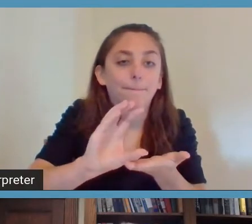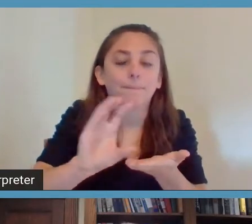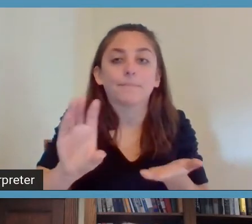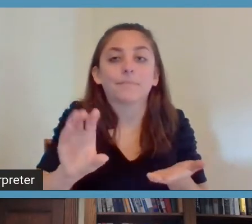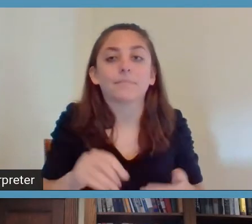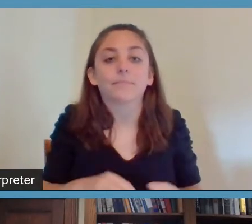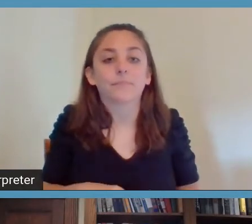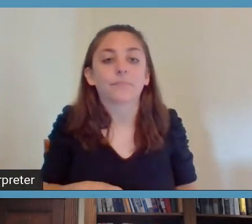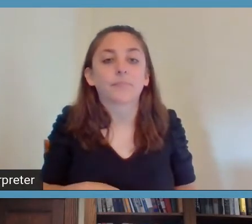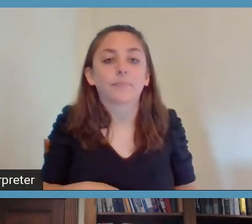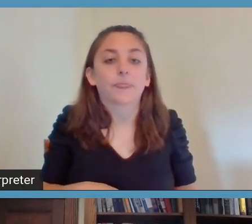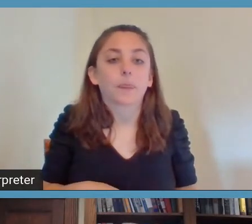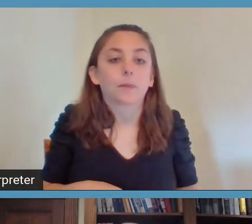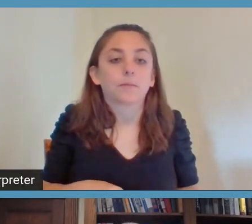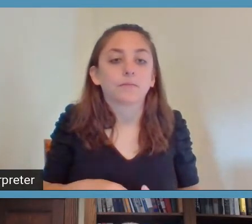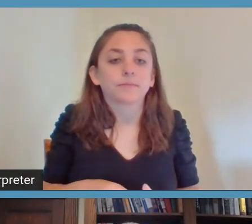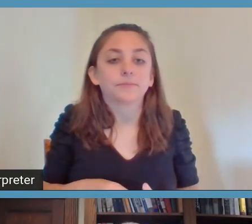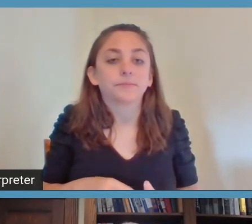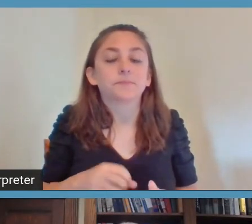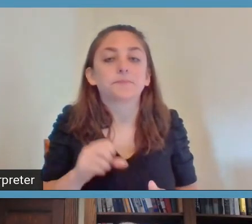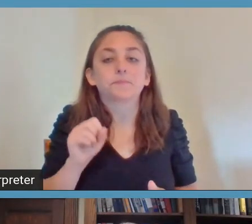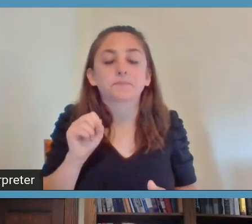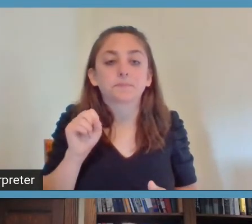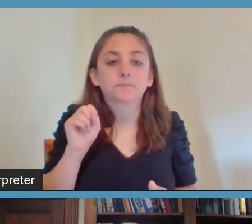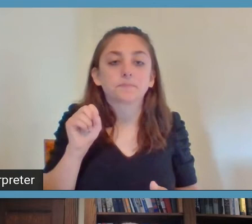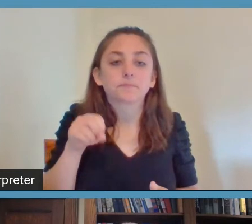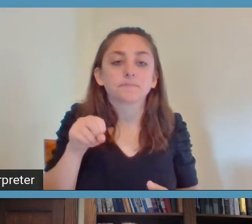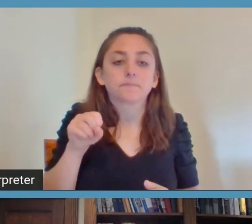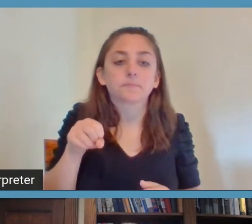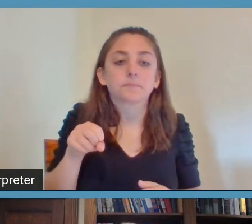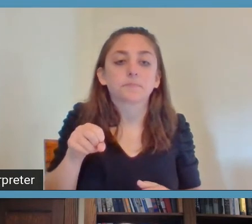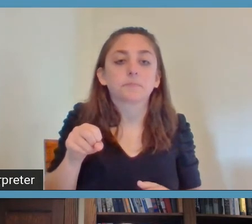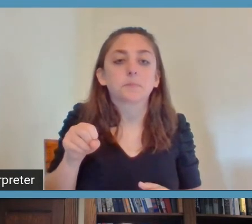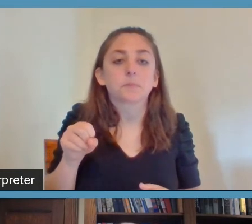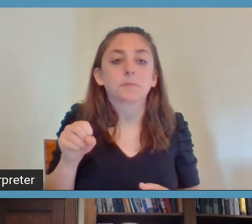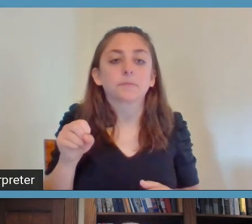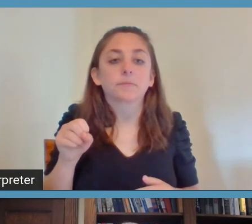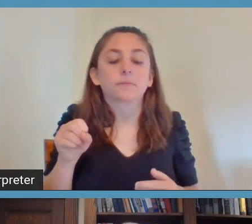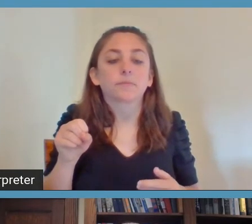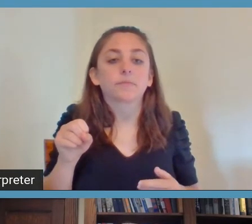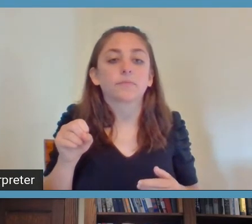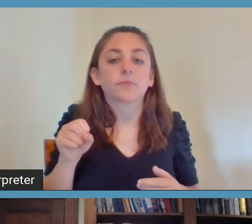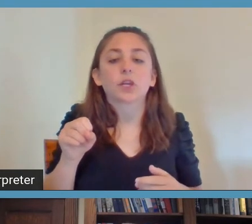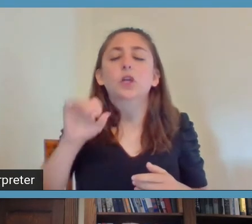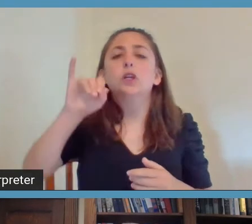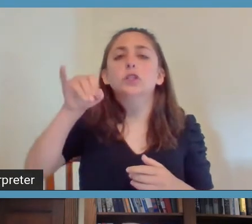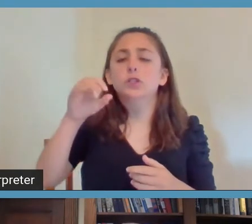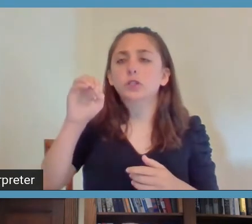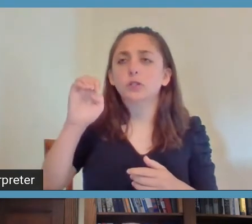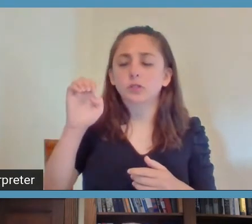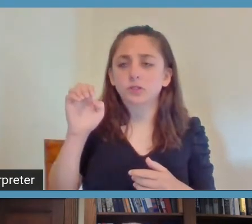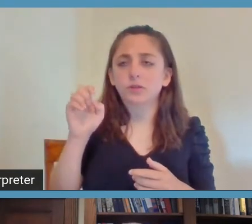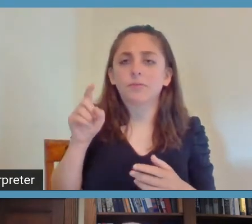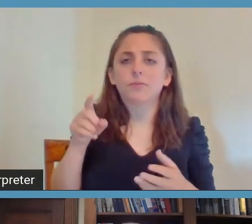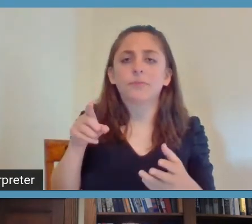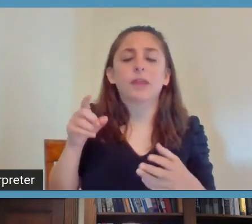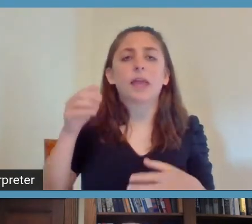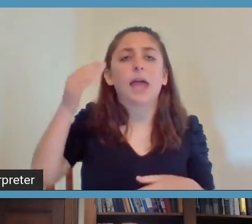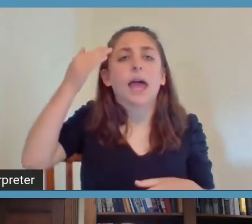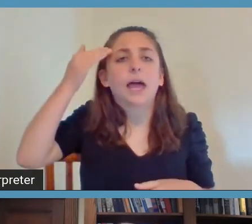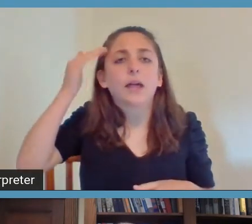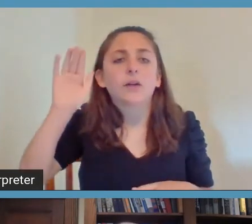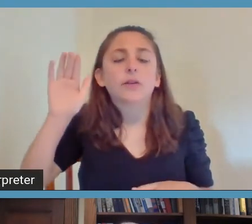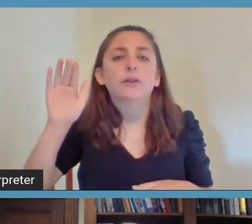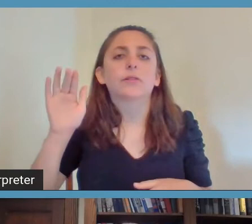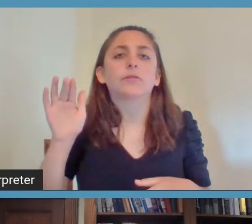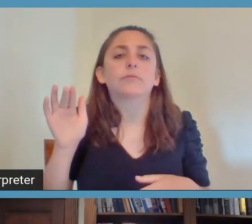and so forth. Yeah. So they're highly produced and the like. And I mean, so Joe, I don't know if it's the other end of the spectrum,